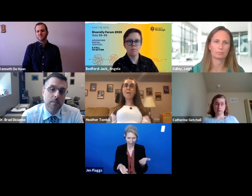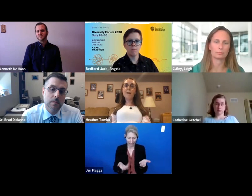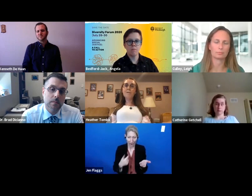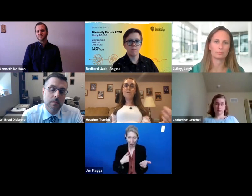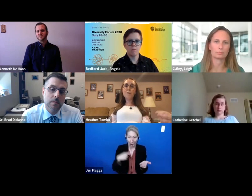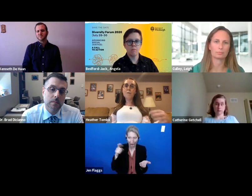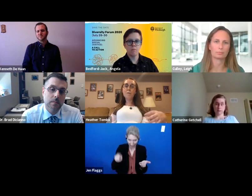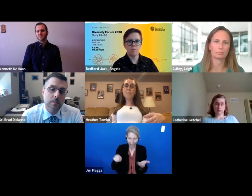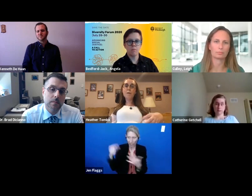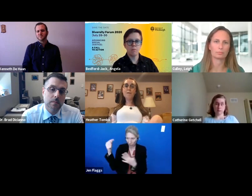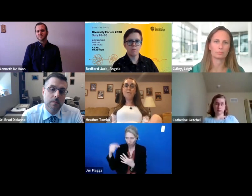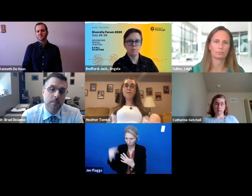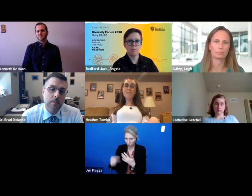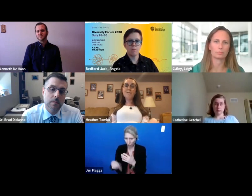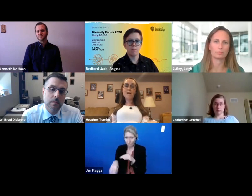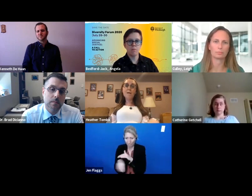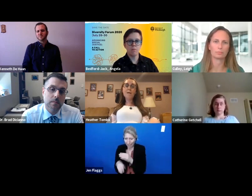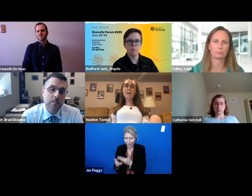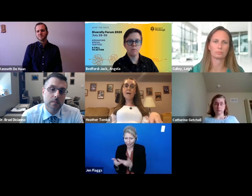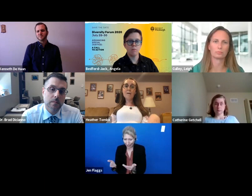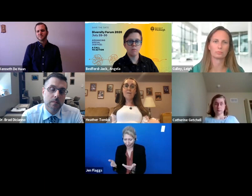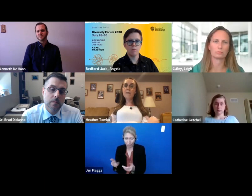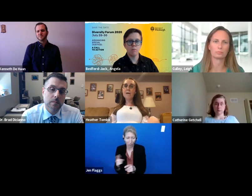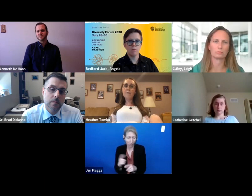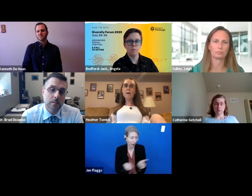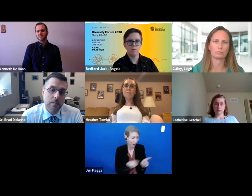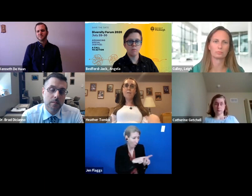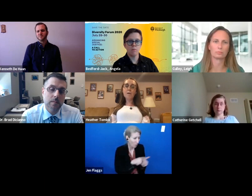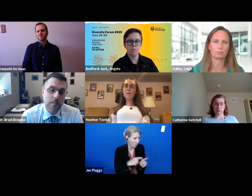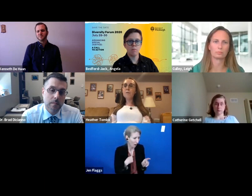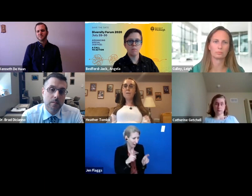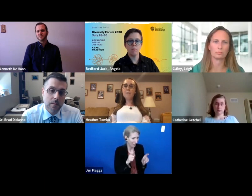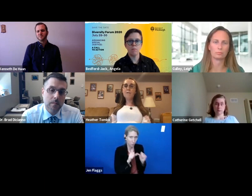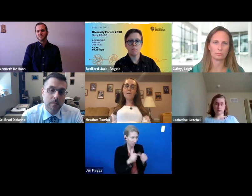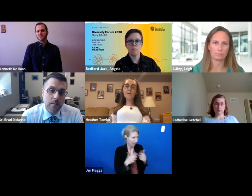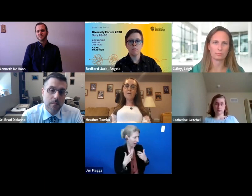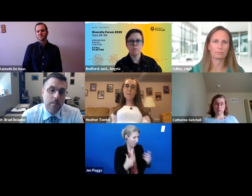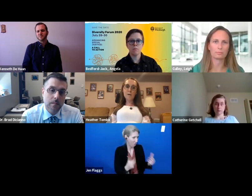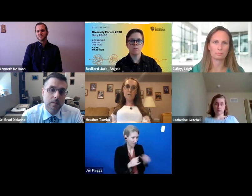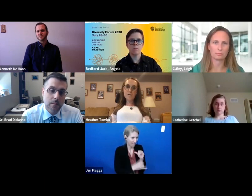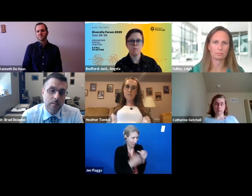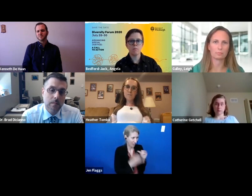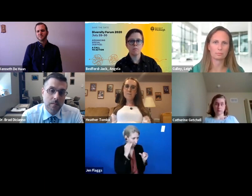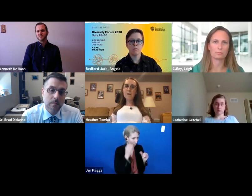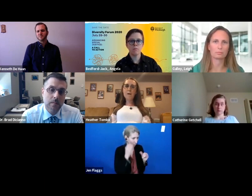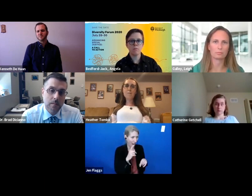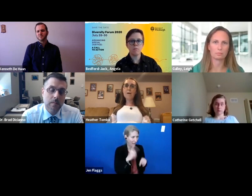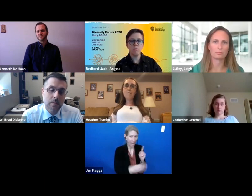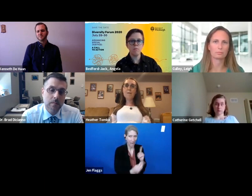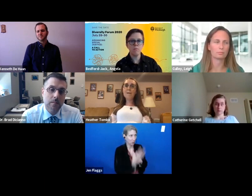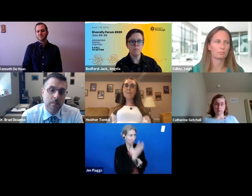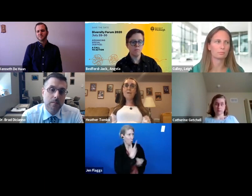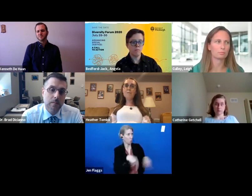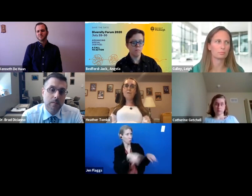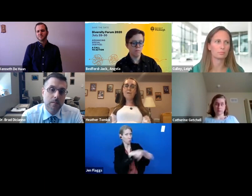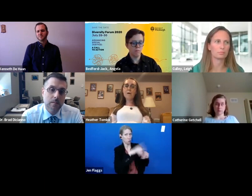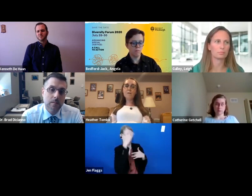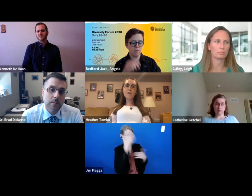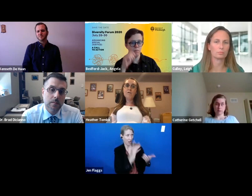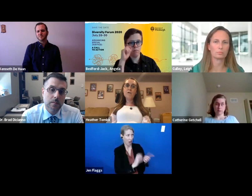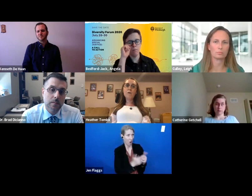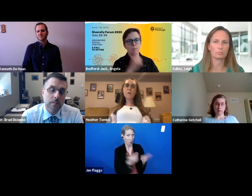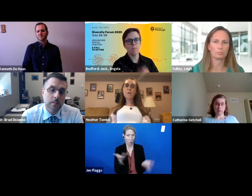basic supplies with my need to stay healthy and not be potentially exposed. I make that same